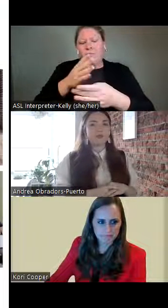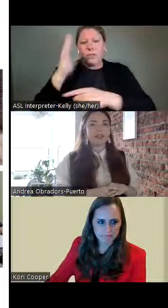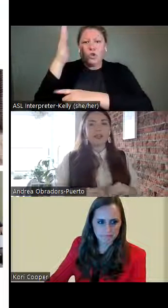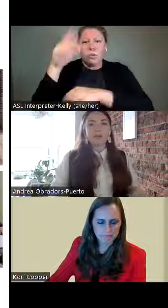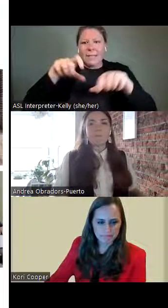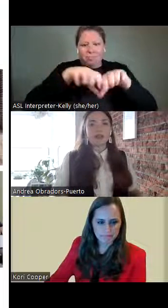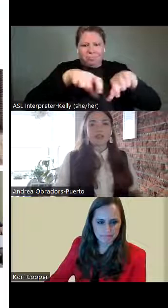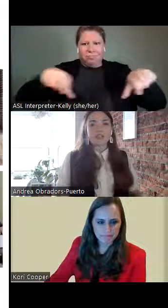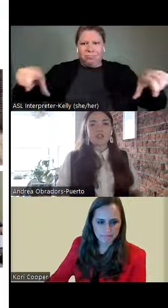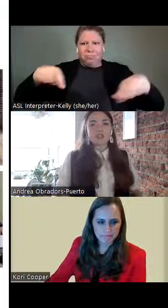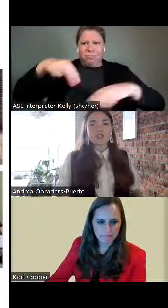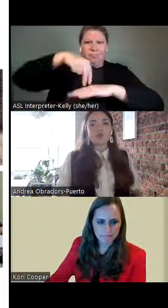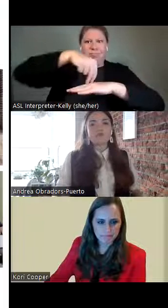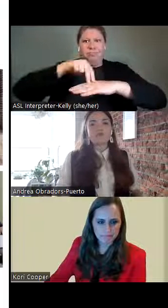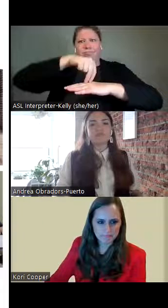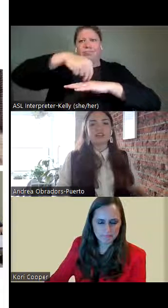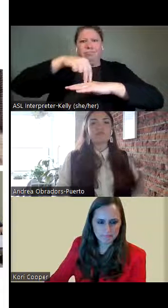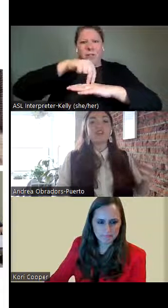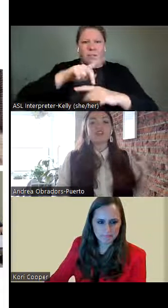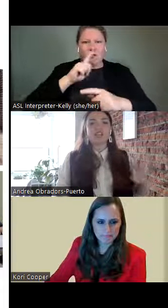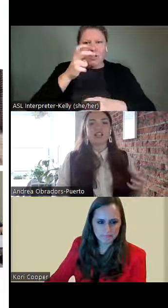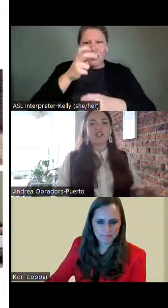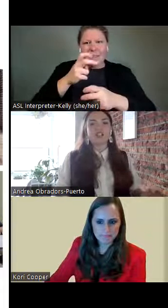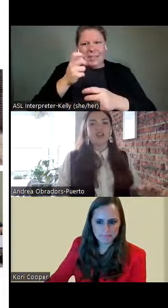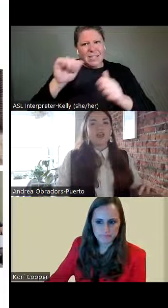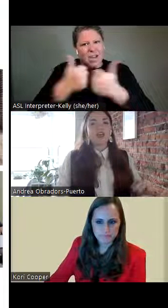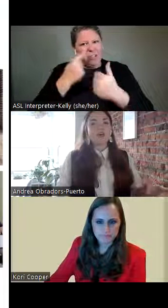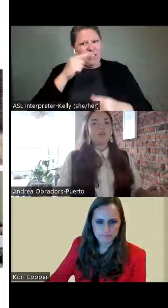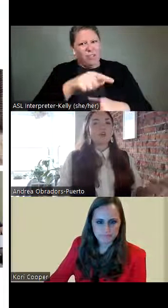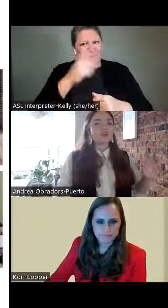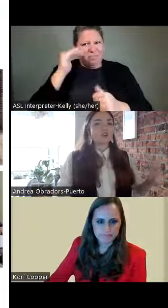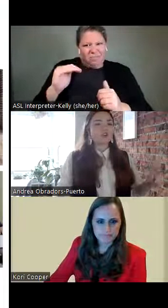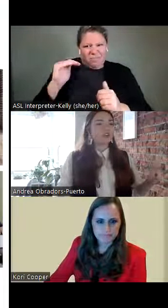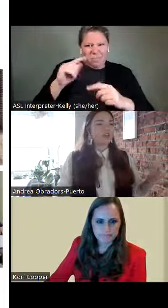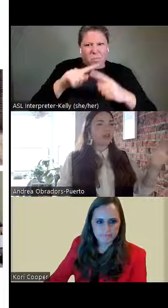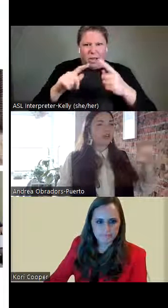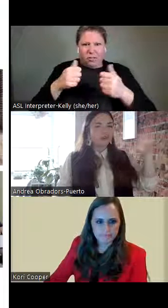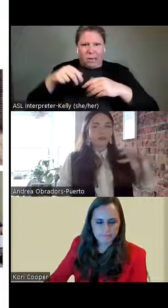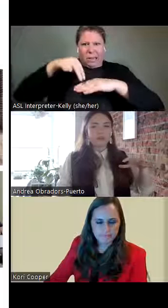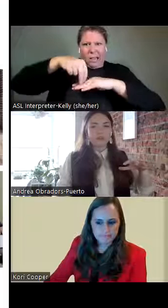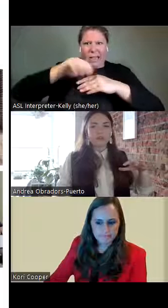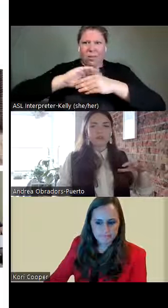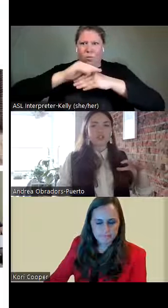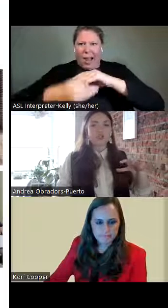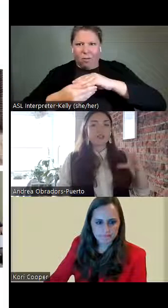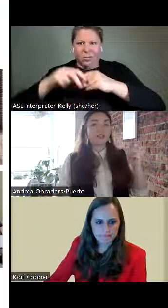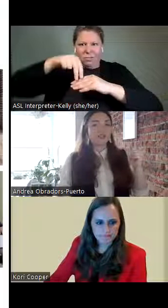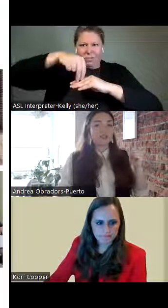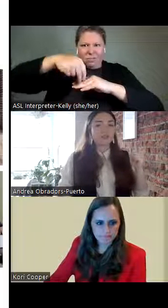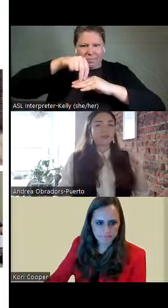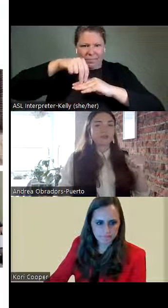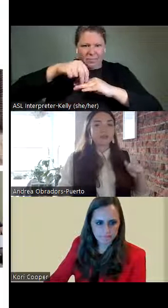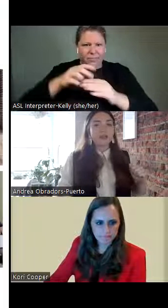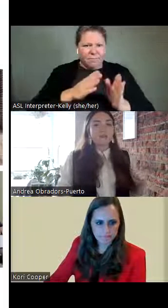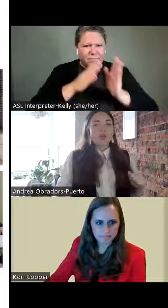him to be balanced. So that looks pretty challenging. Then we have another girl covered in pillows, not sure what he's trying